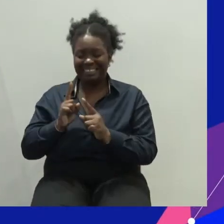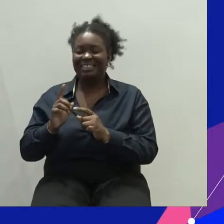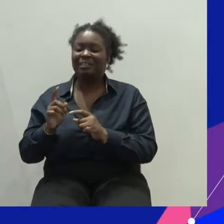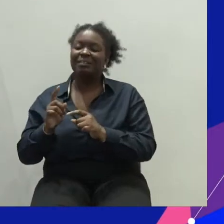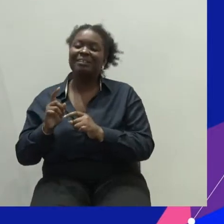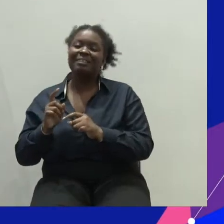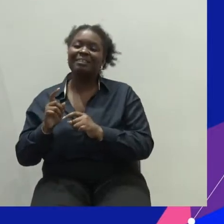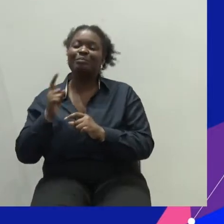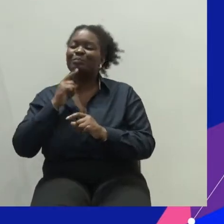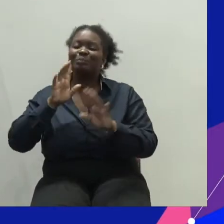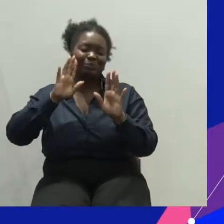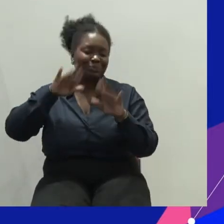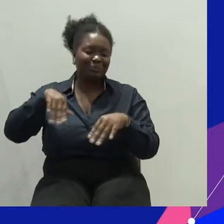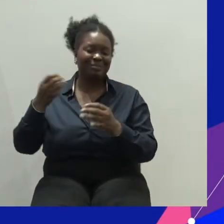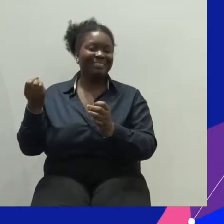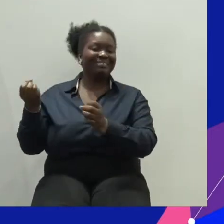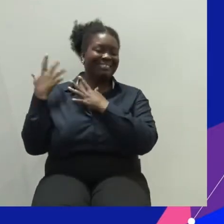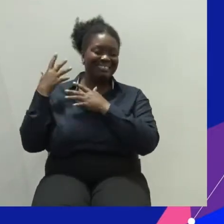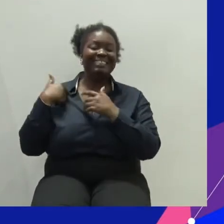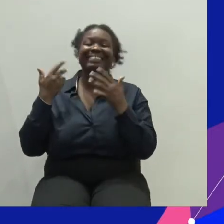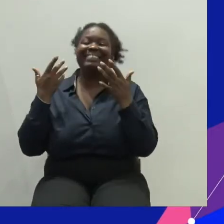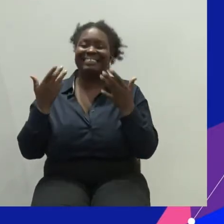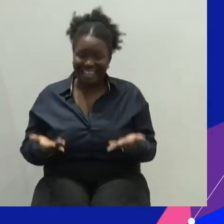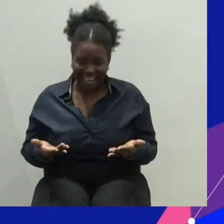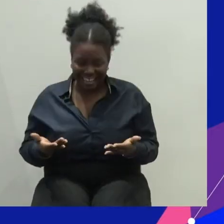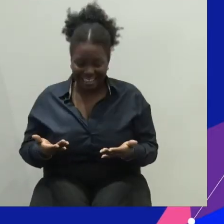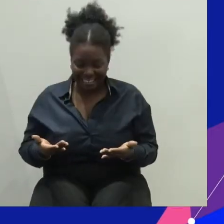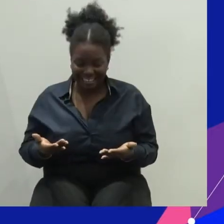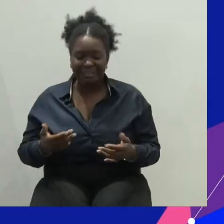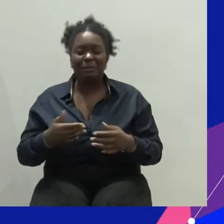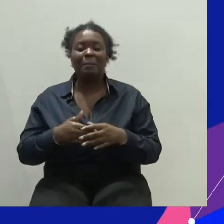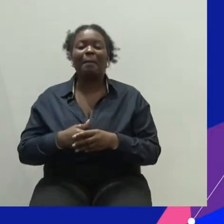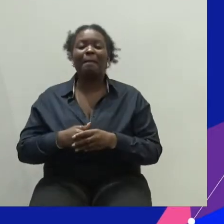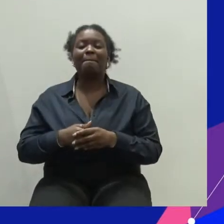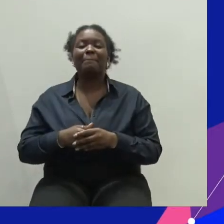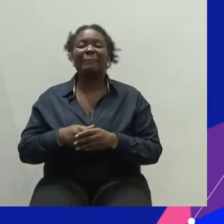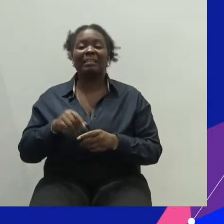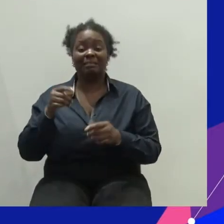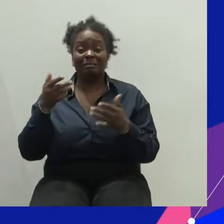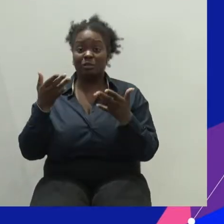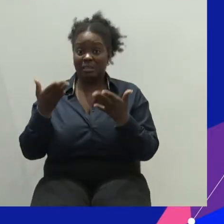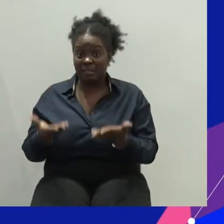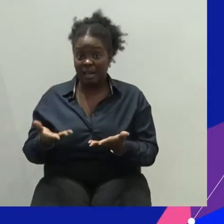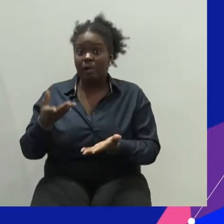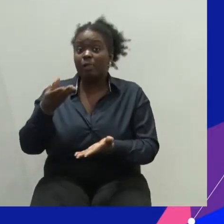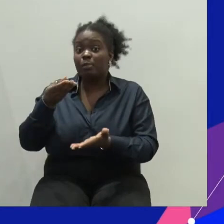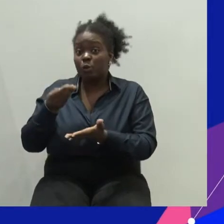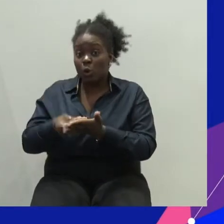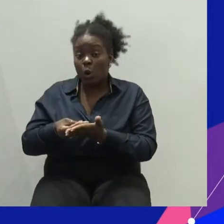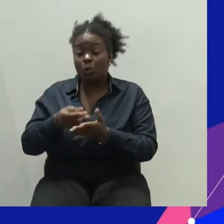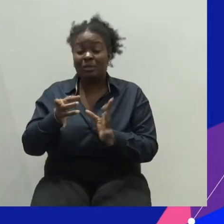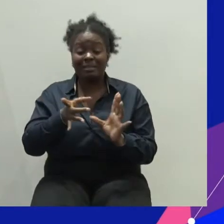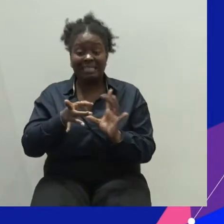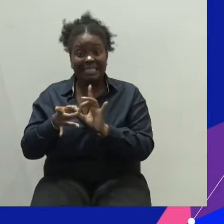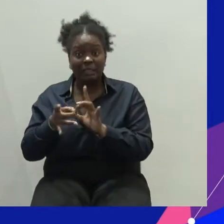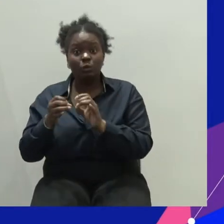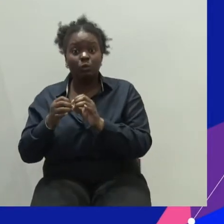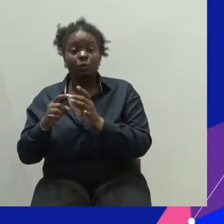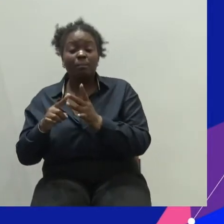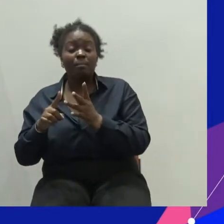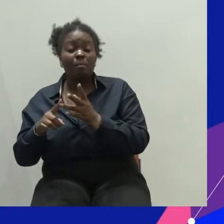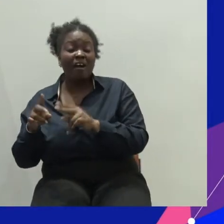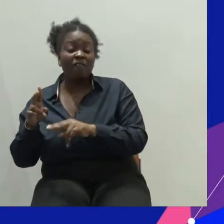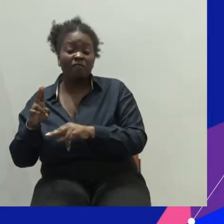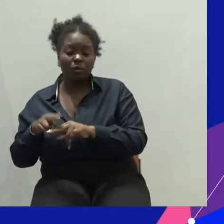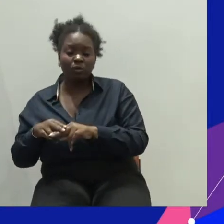let's say today. Let's not talk about the time I was working. Today, the cost associated with biofuels